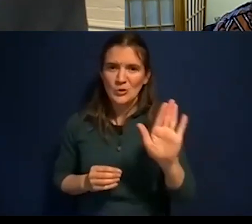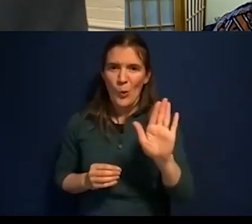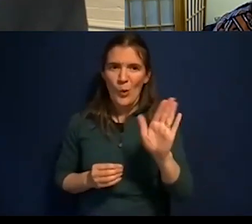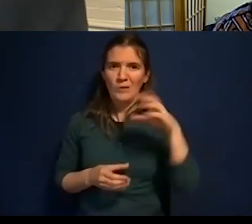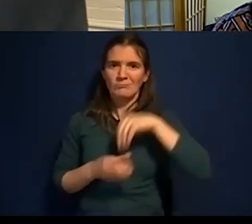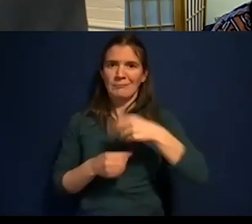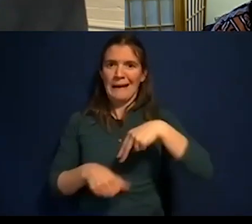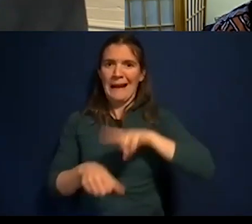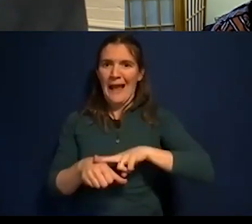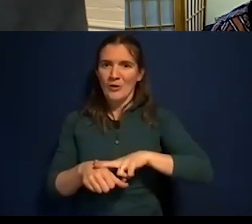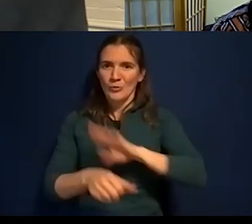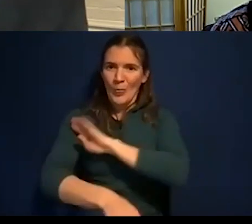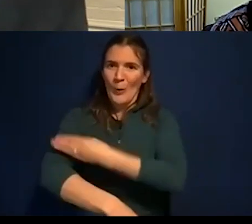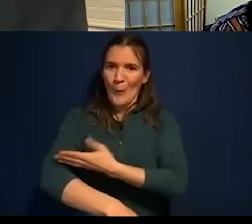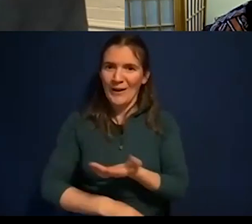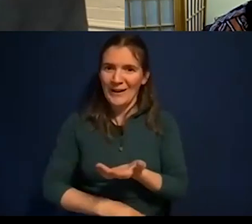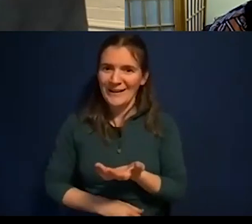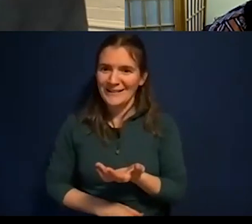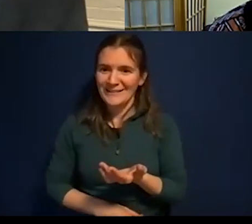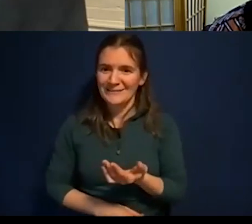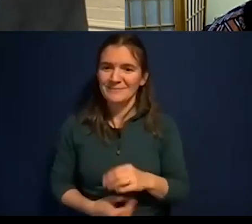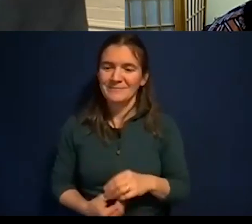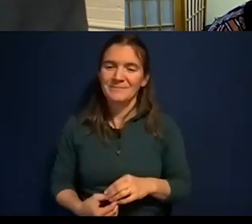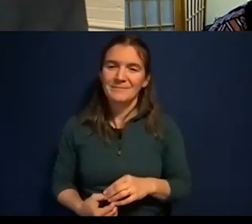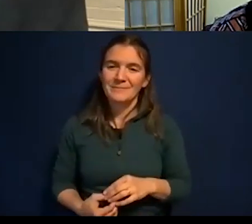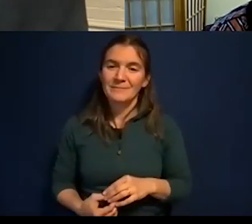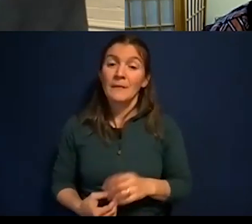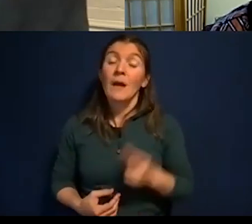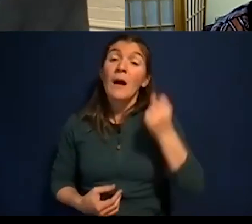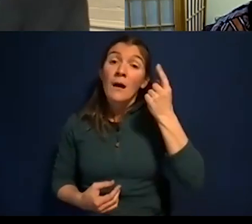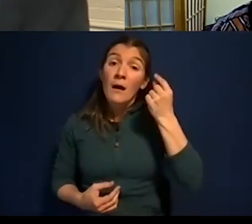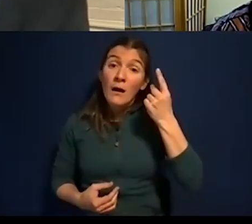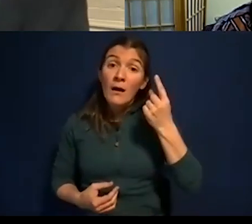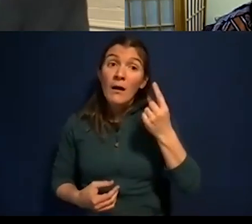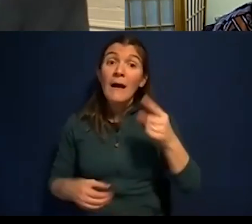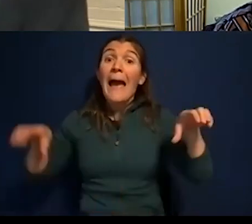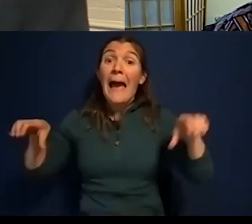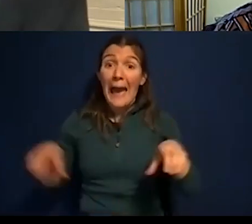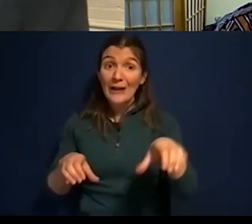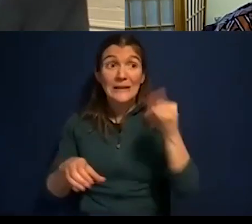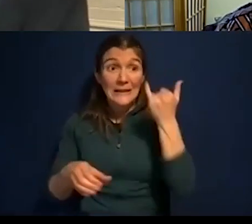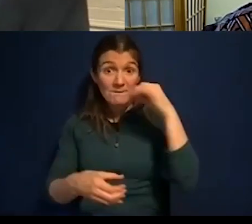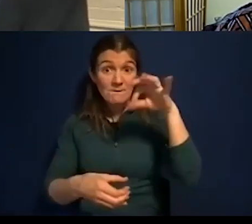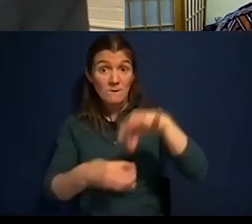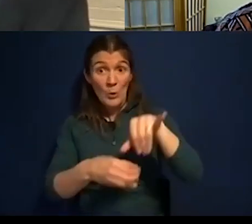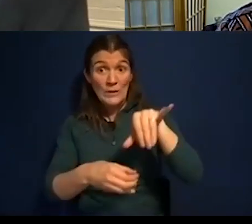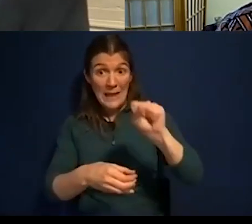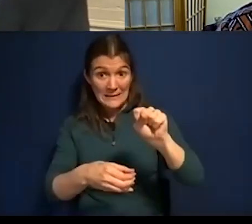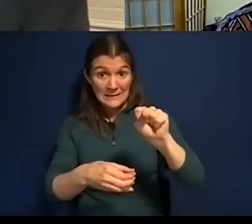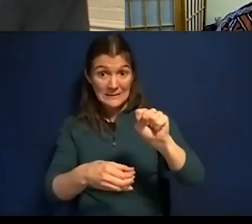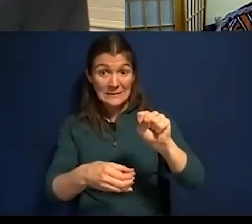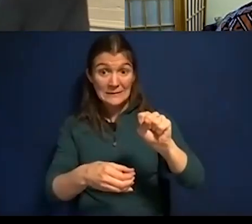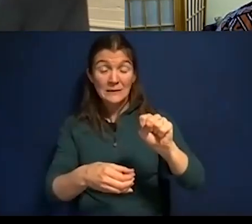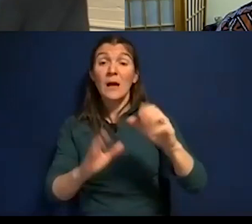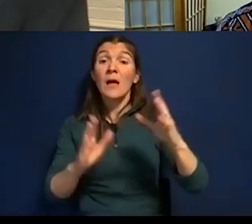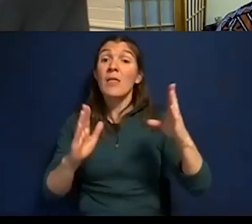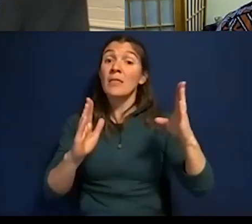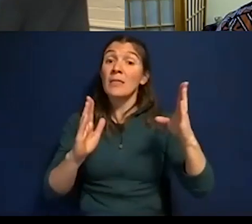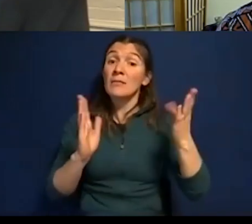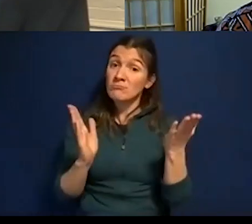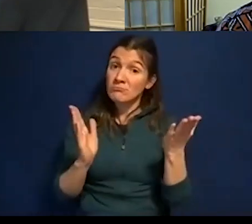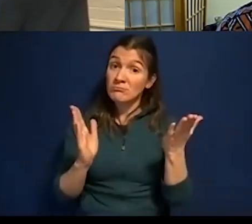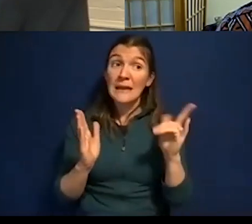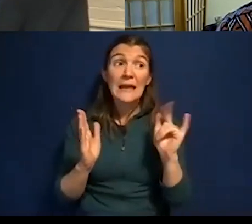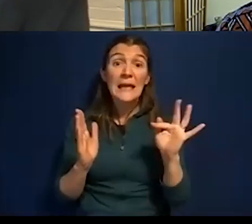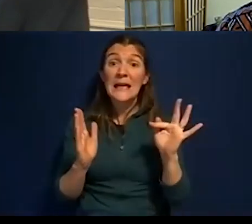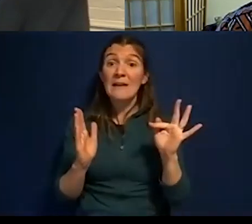and we could make sure that in your in the implementation of an action you would take tonight, that there wasn't something where the town was